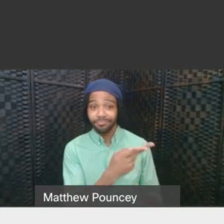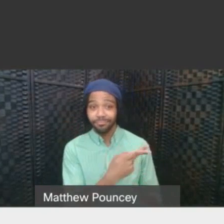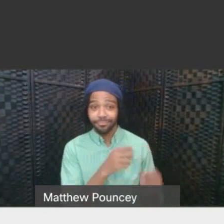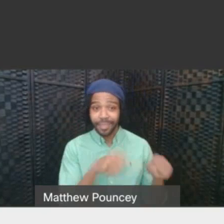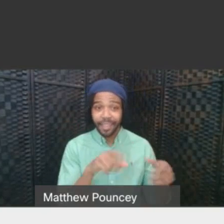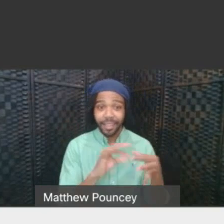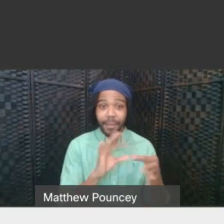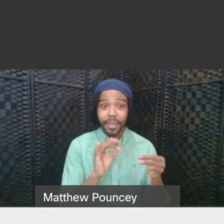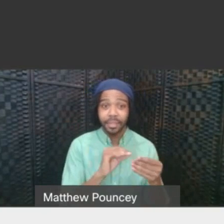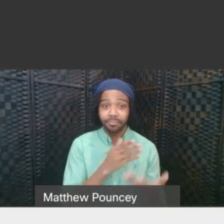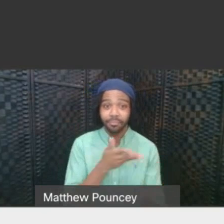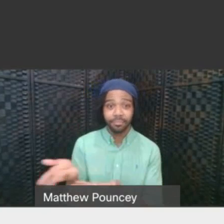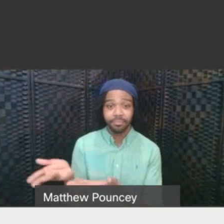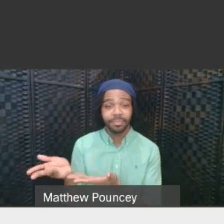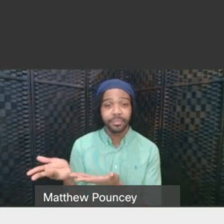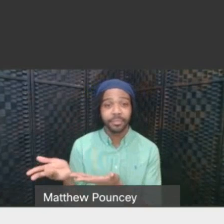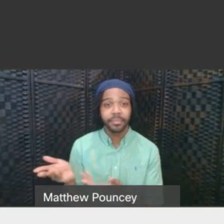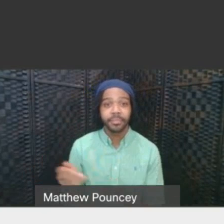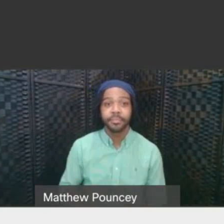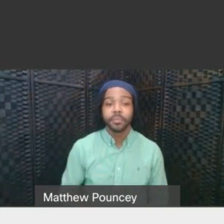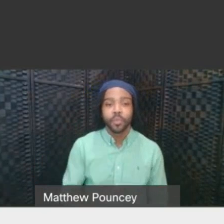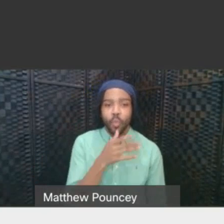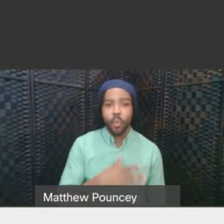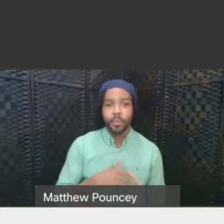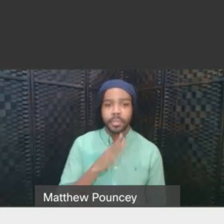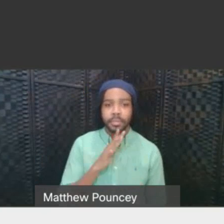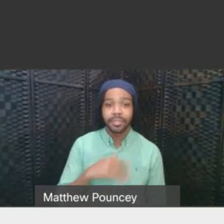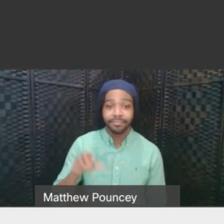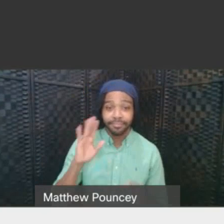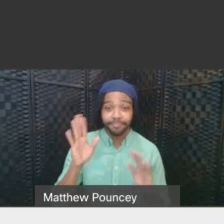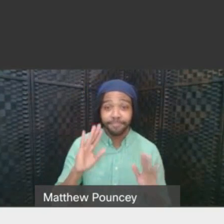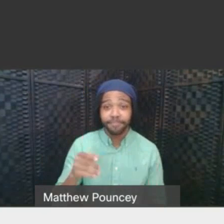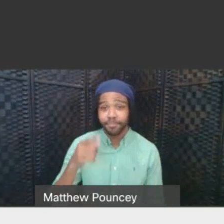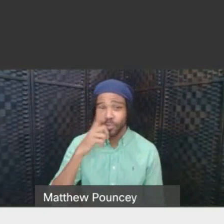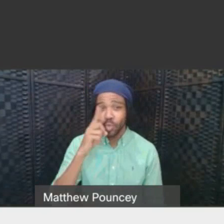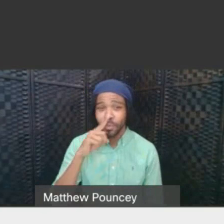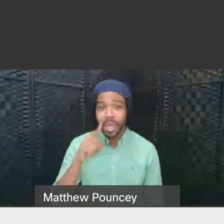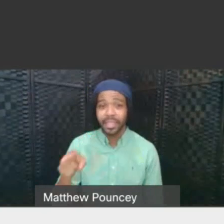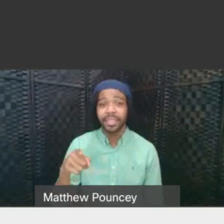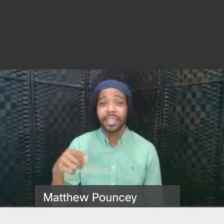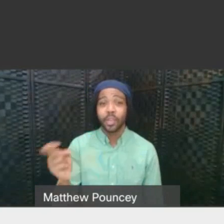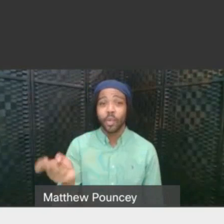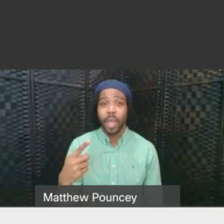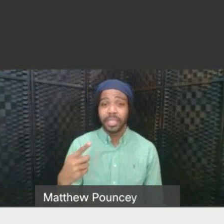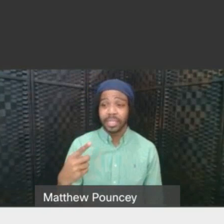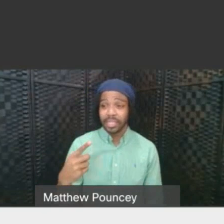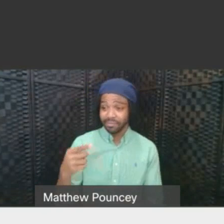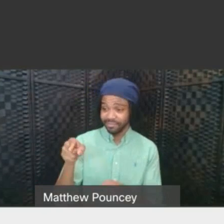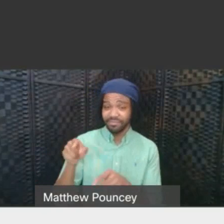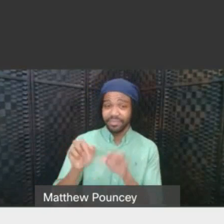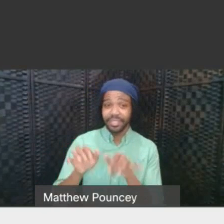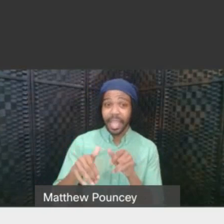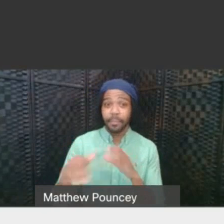vaccine? Good afternoon. If we can have the question in the chat, please, or send to our email, then I can send it to one of